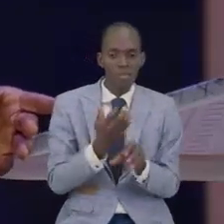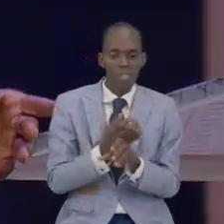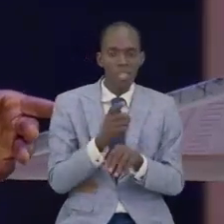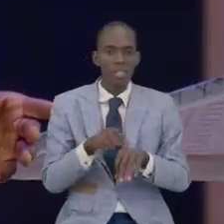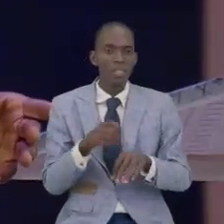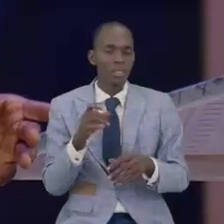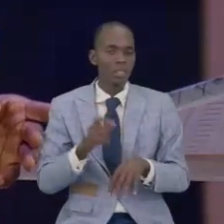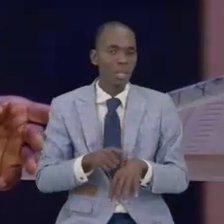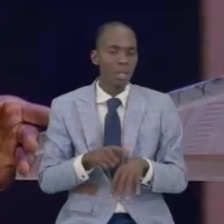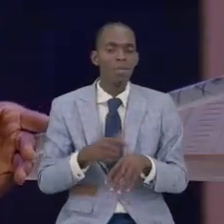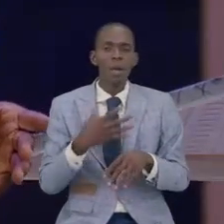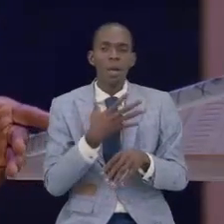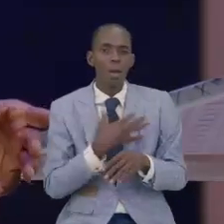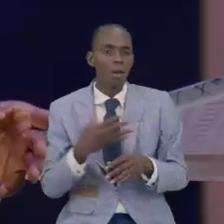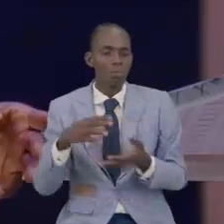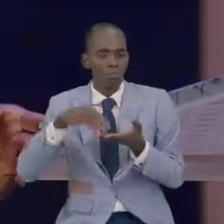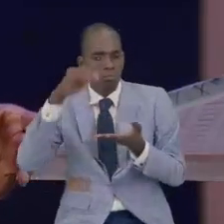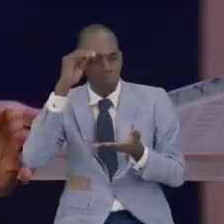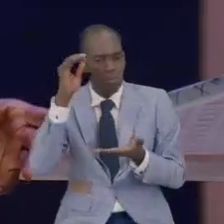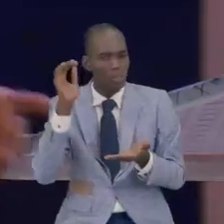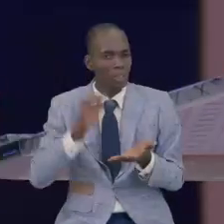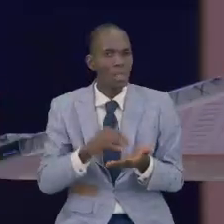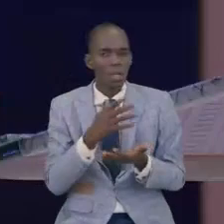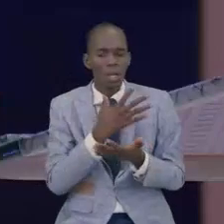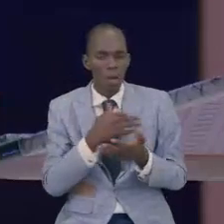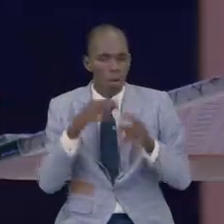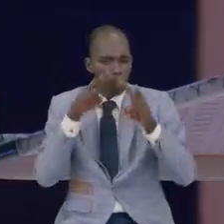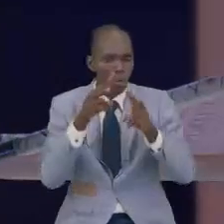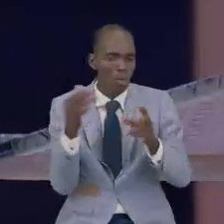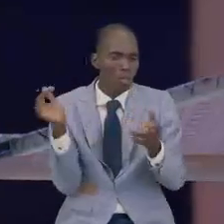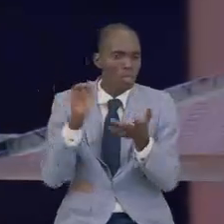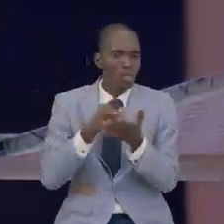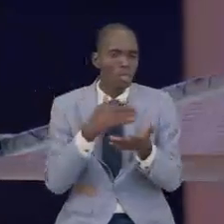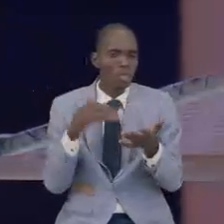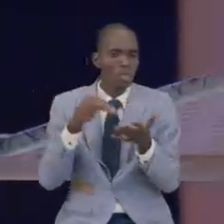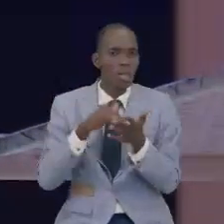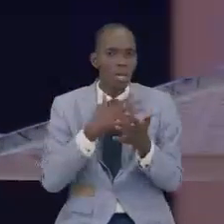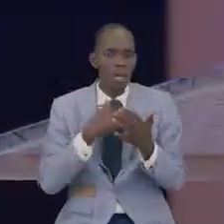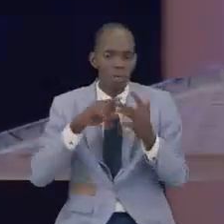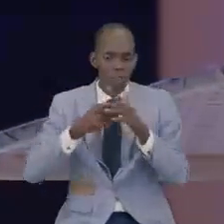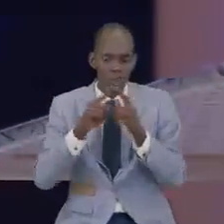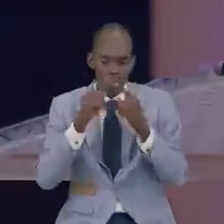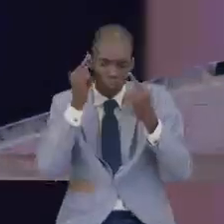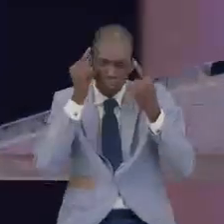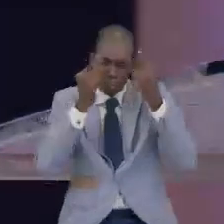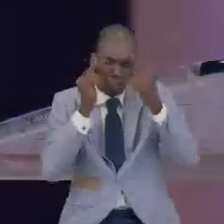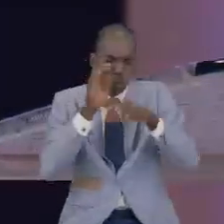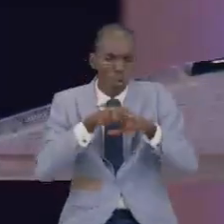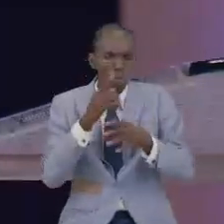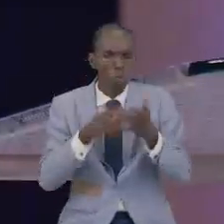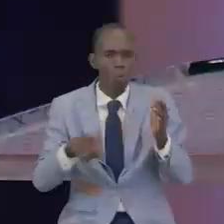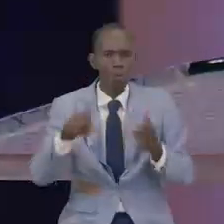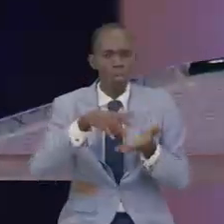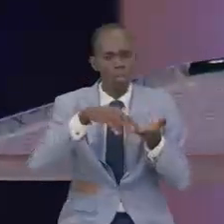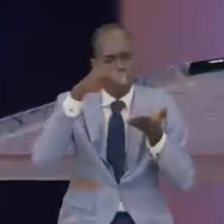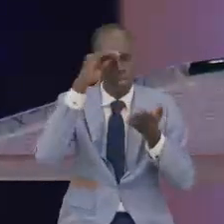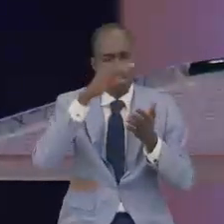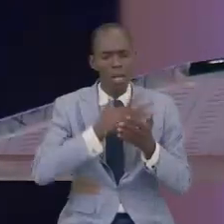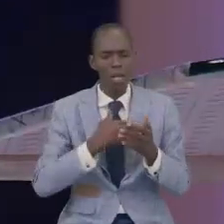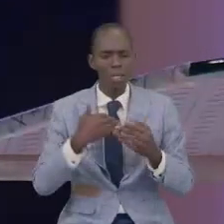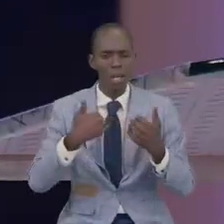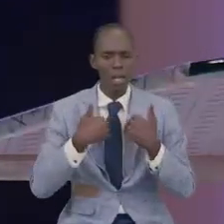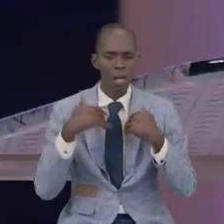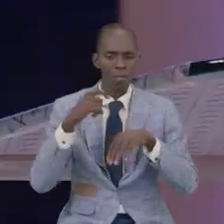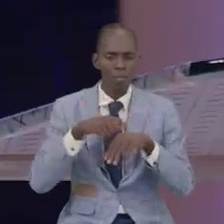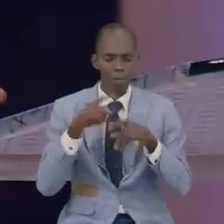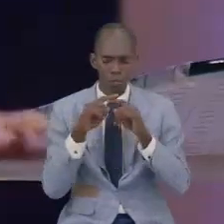over again, they meditated on what they learned, and they had time apart to pray, time apart to search the